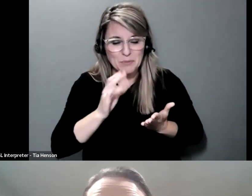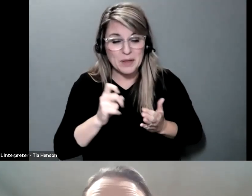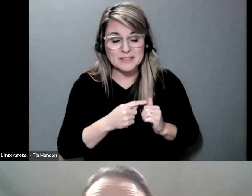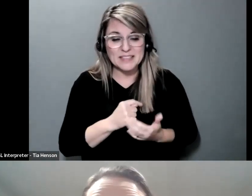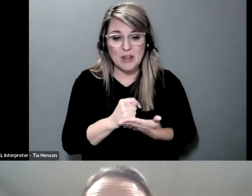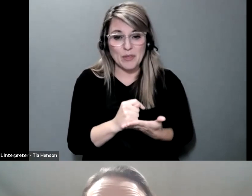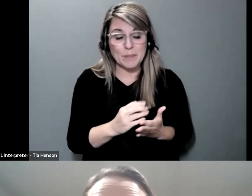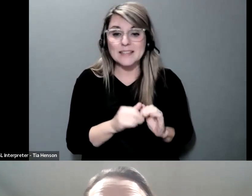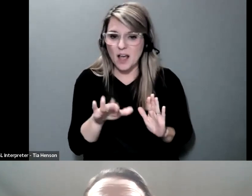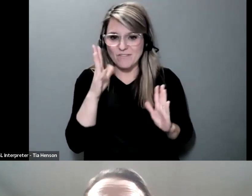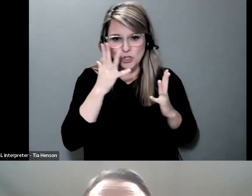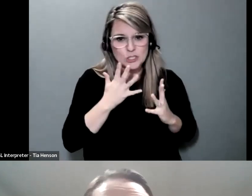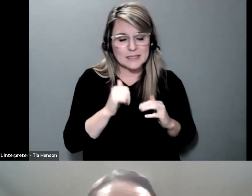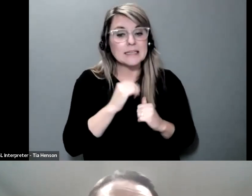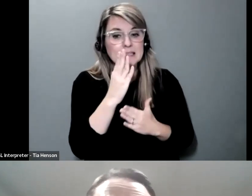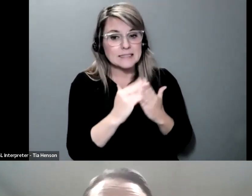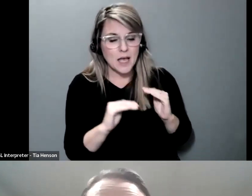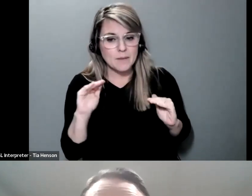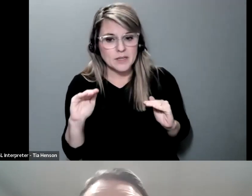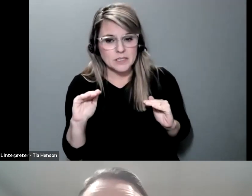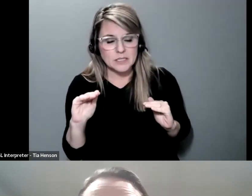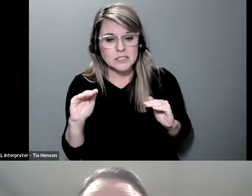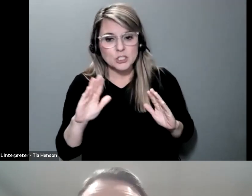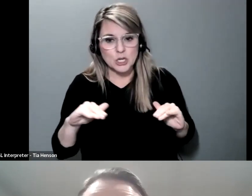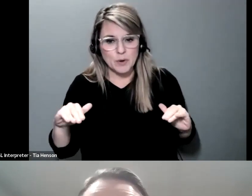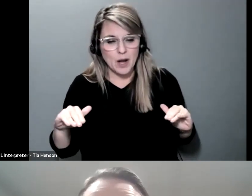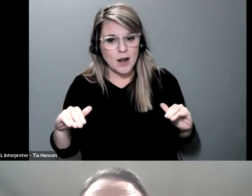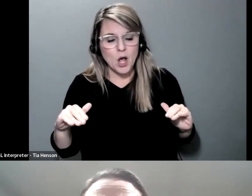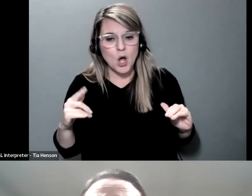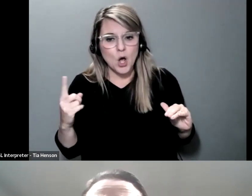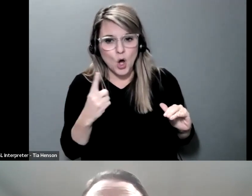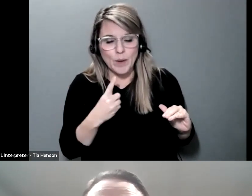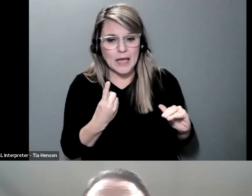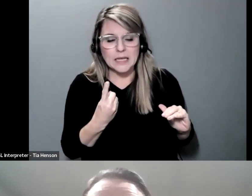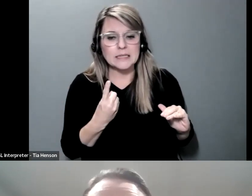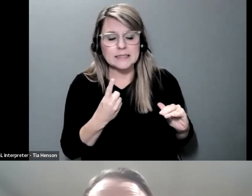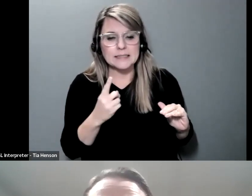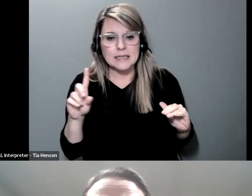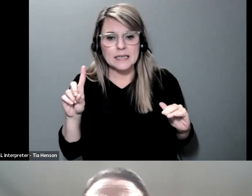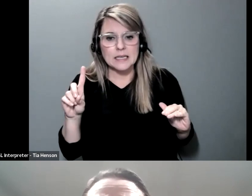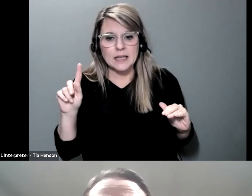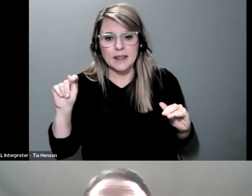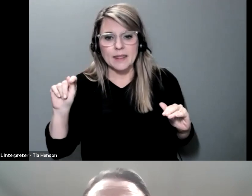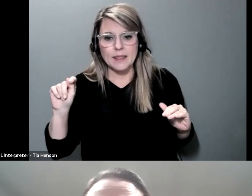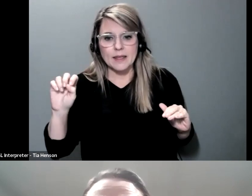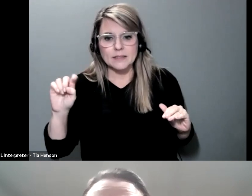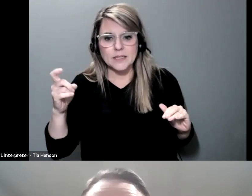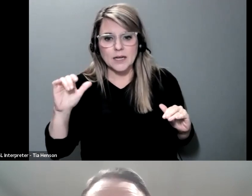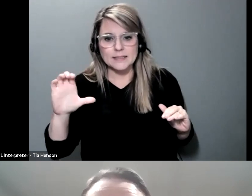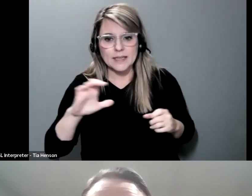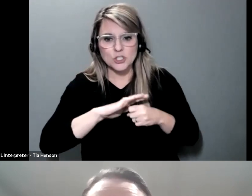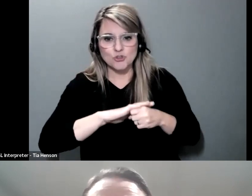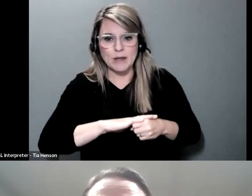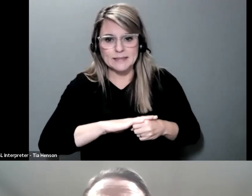Unfortunately, some kids we know are truthfully always in toxic stress, and that's depressing to say. Obviously, that's not